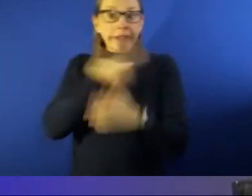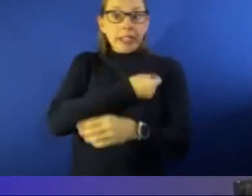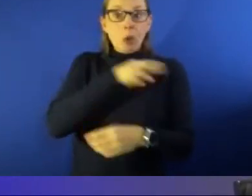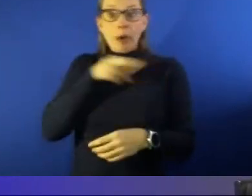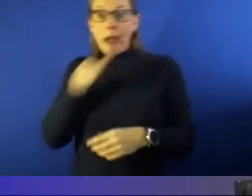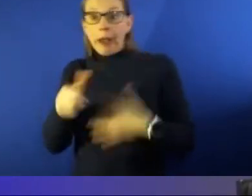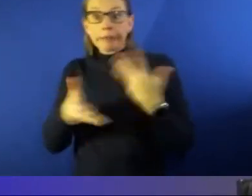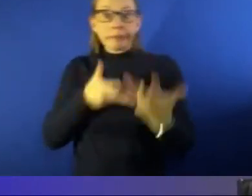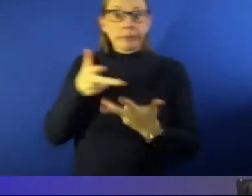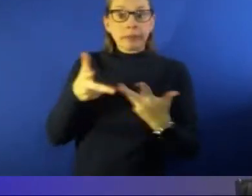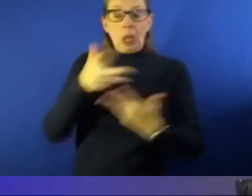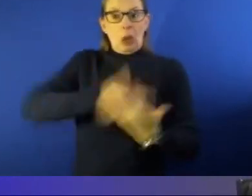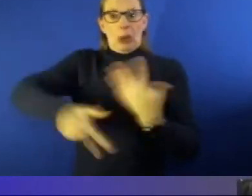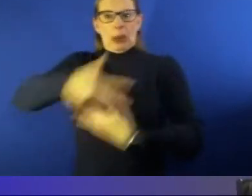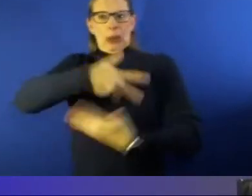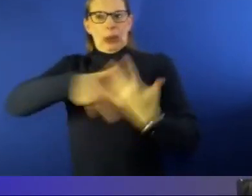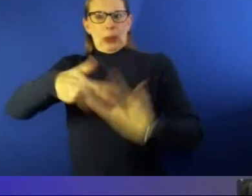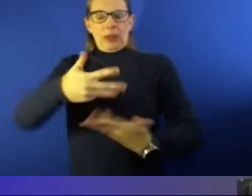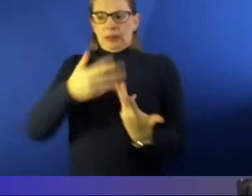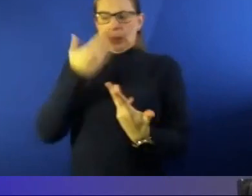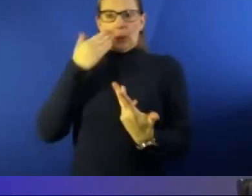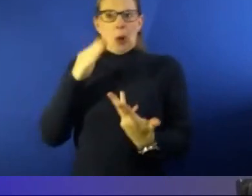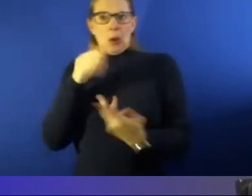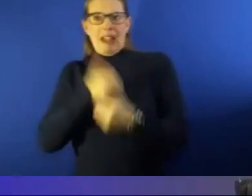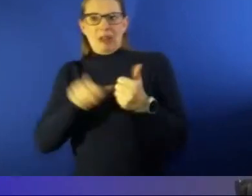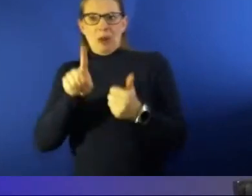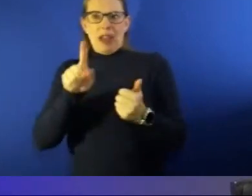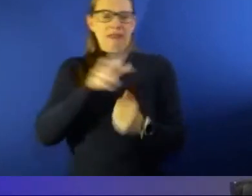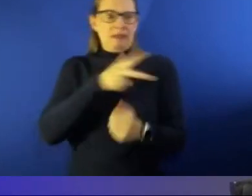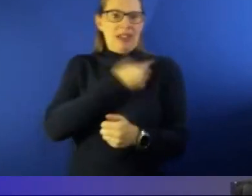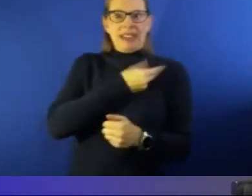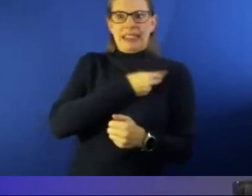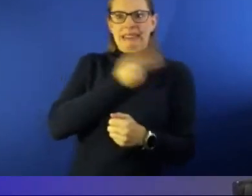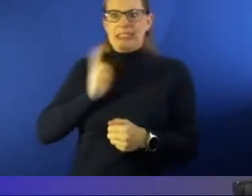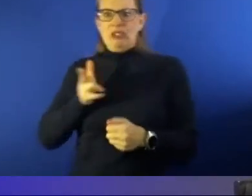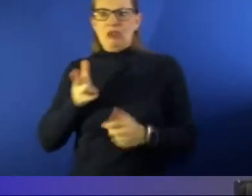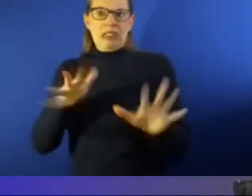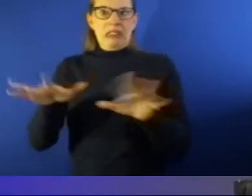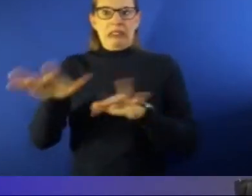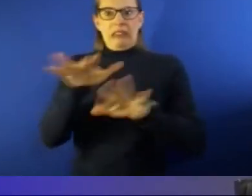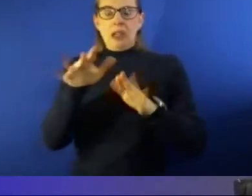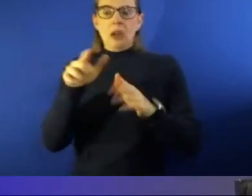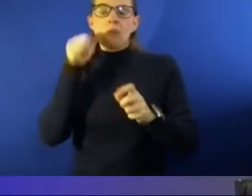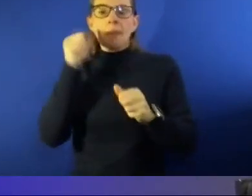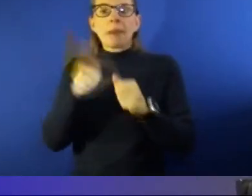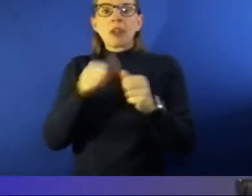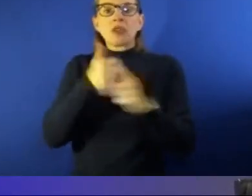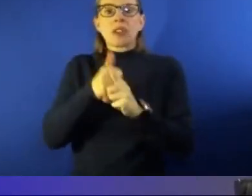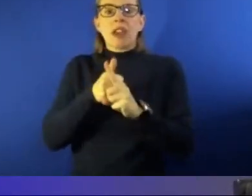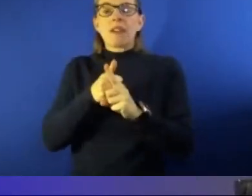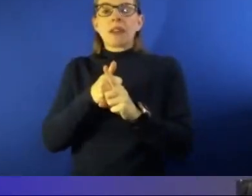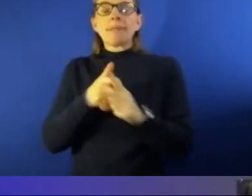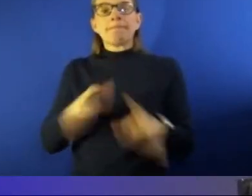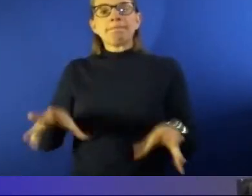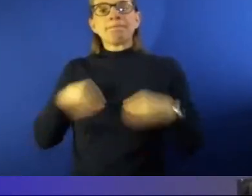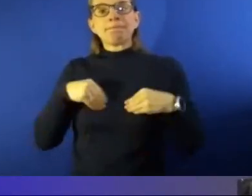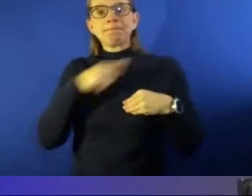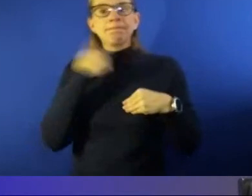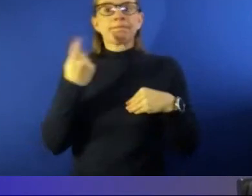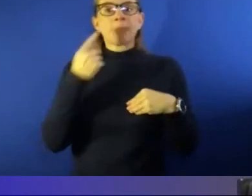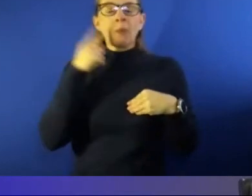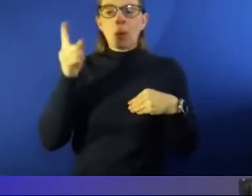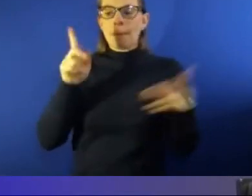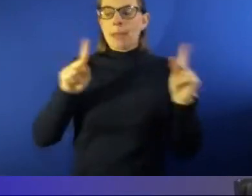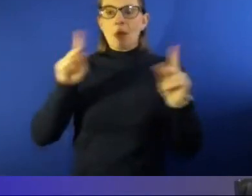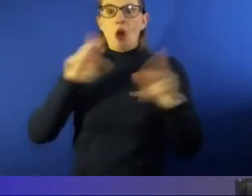in a mixed setting and you don't know everybody's vaccination history, it's important to remember that you're effectively buying the risk of everybody that you're there with.